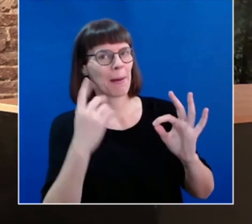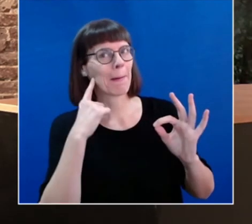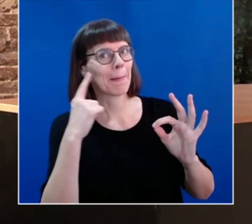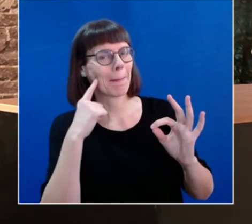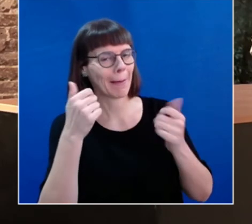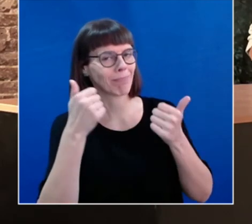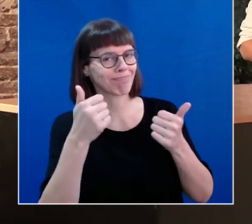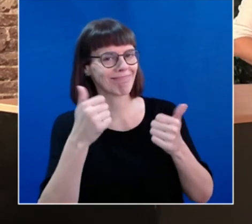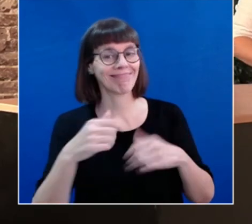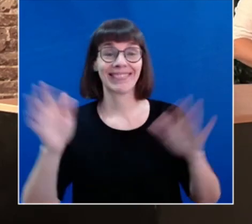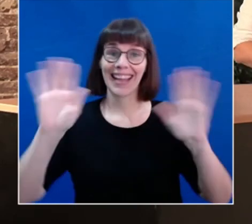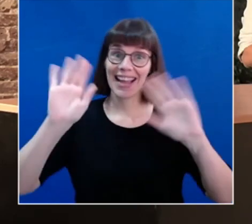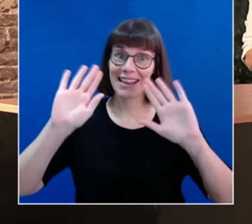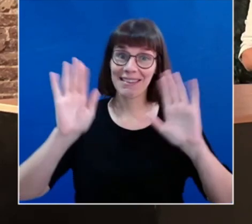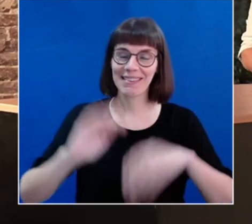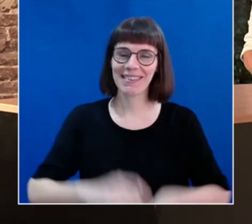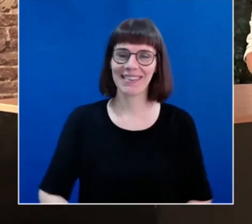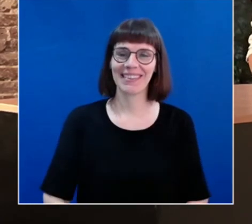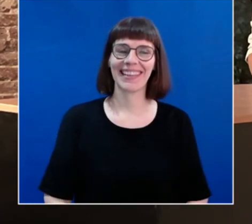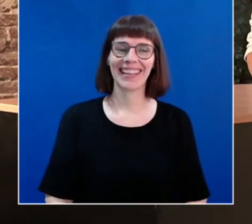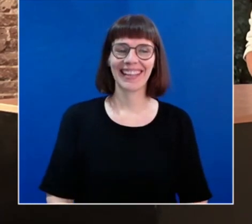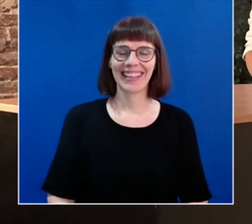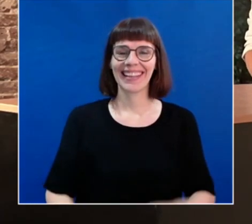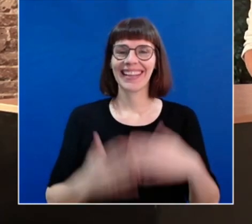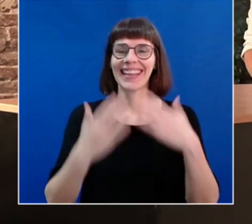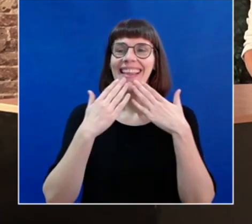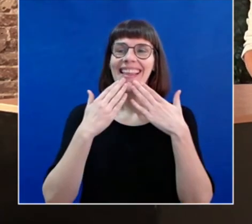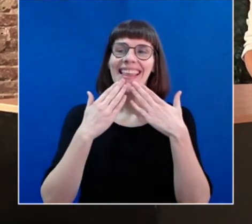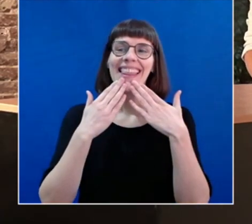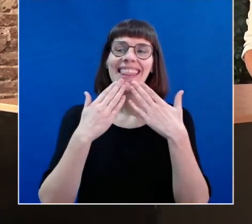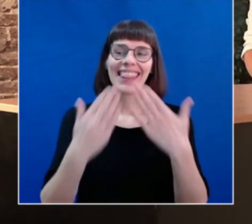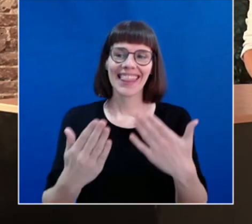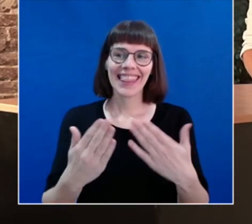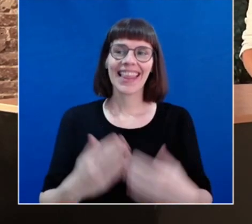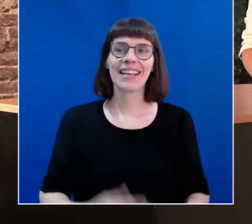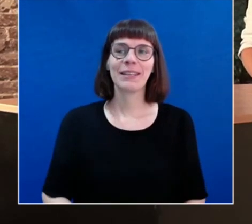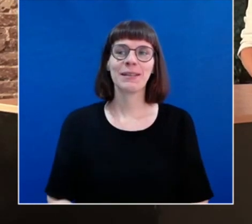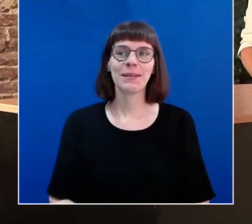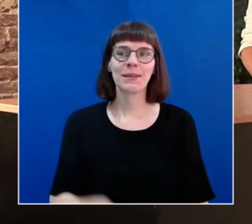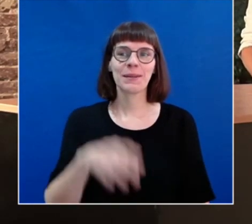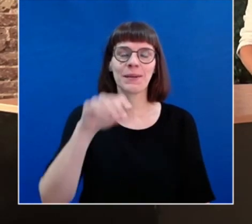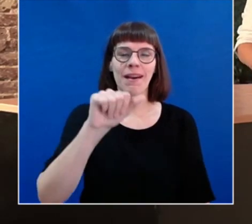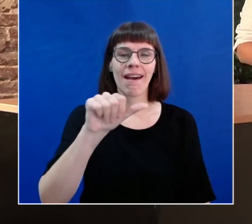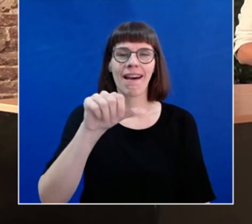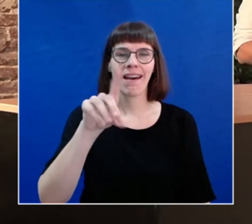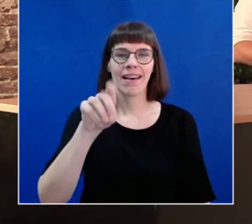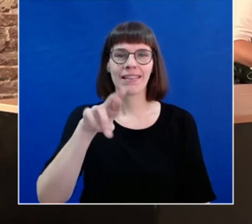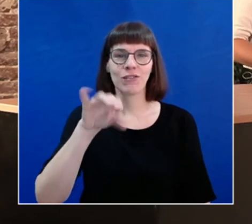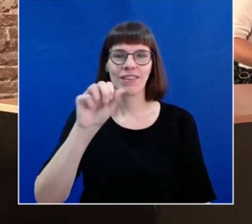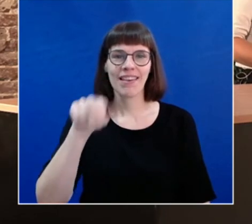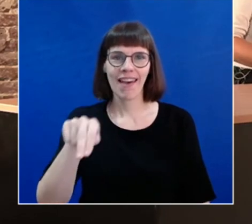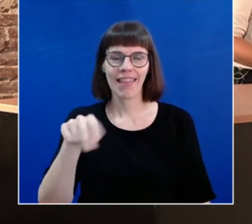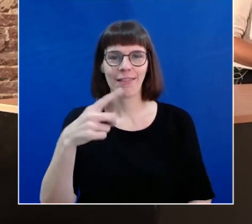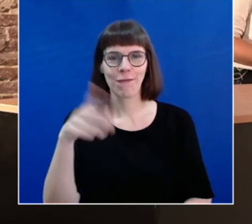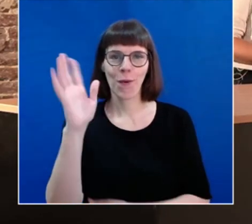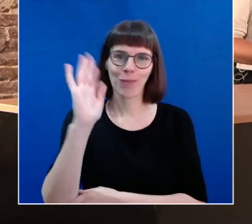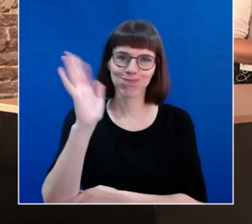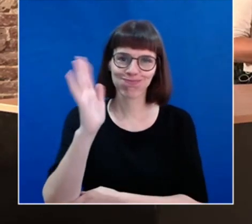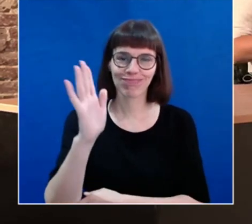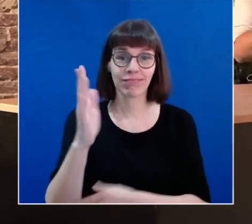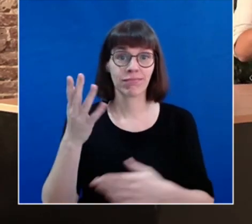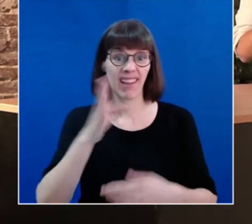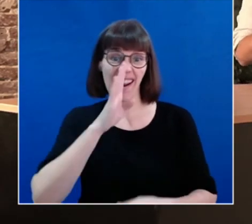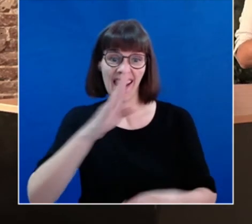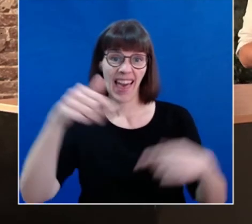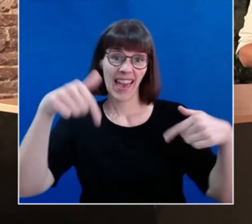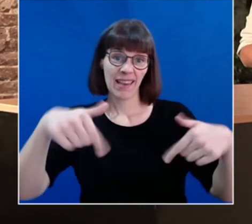well, hello. Thank you, Adrián, for your talk. Well, we're doing this live, right? So this is what you get. Sorry for